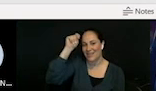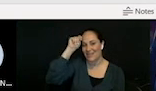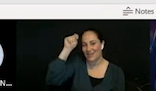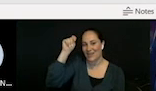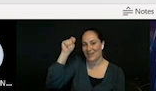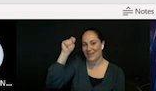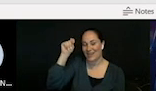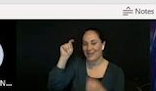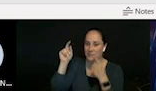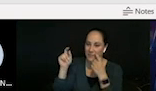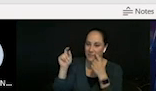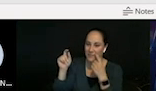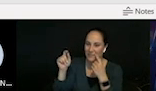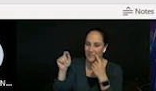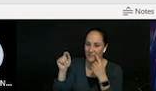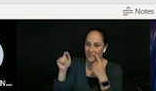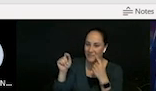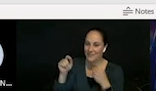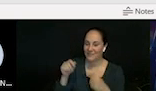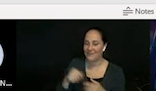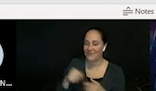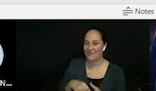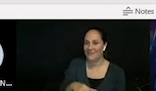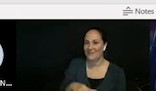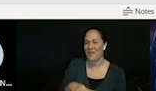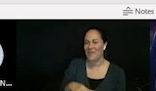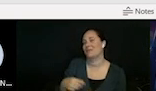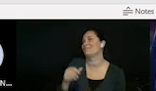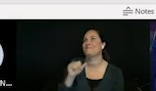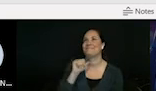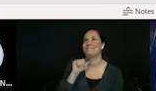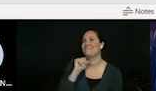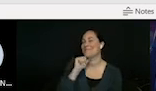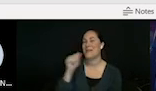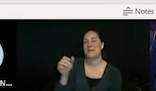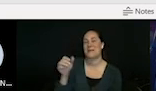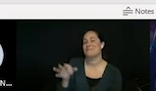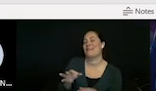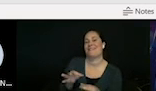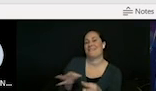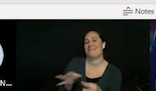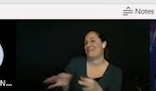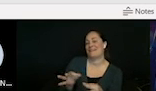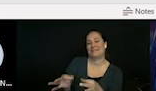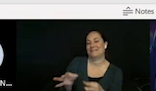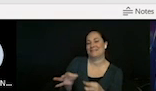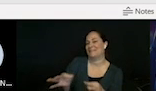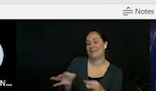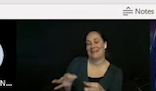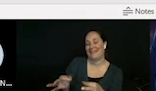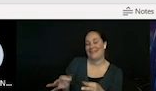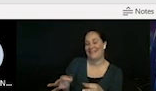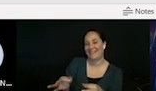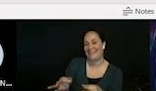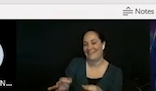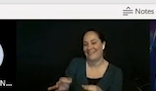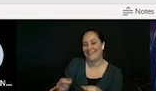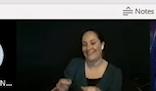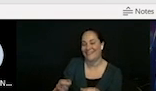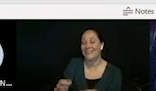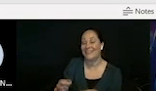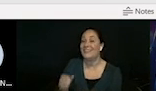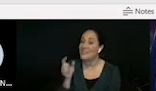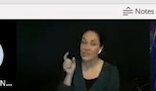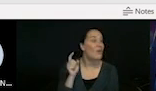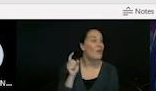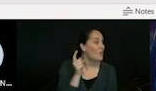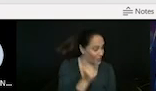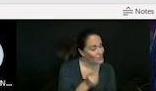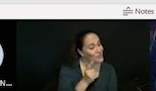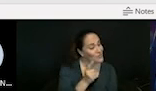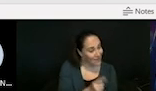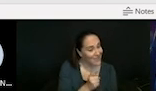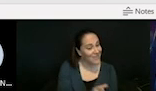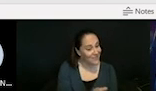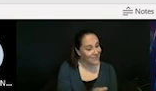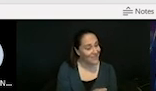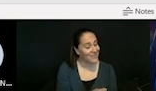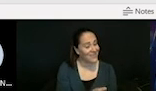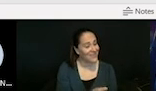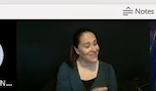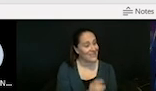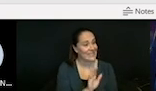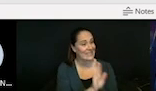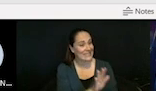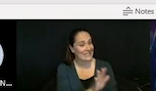it. It's yeah. I'm not going to explain it. Perfect. No, that's exactly right. You are 100% right? So the whole idea about Schrodinger's cat